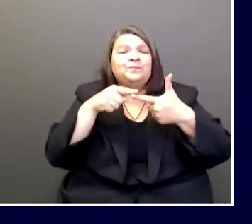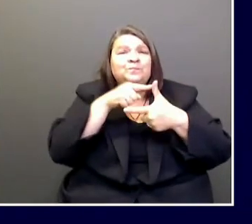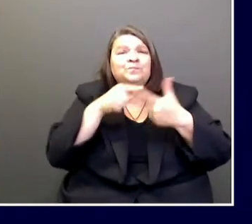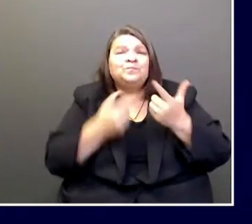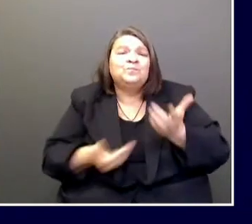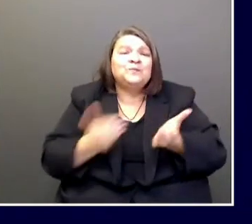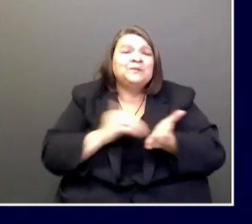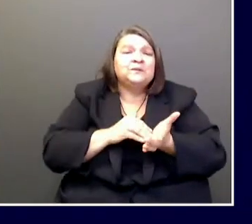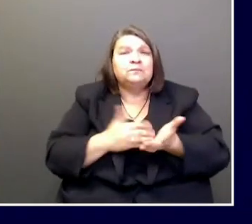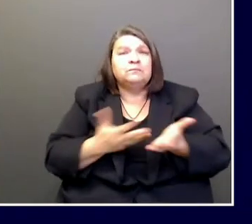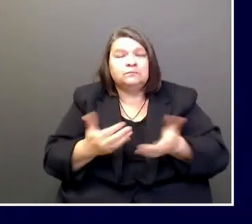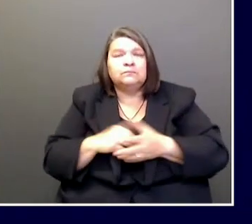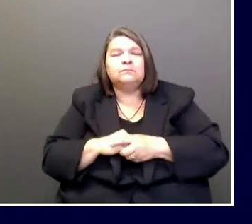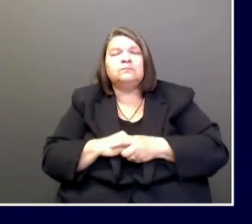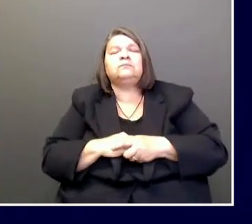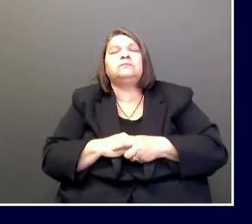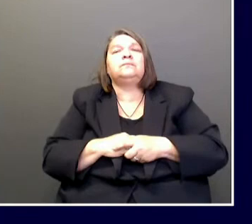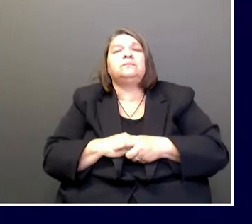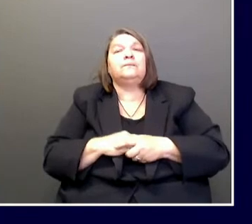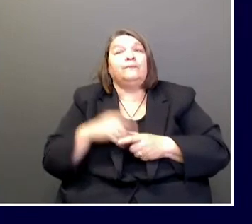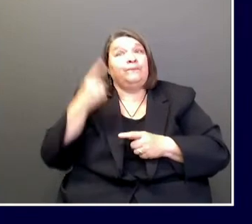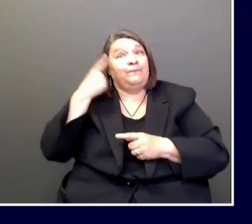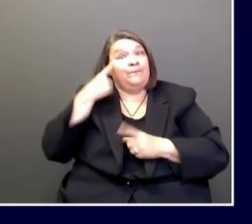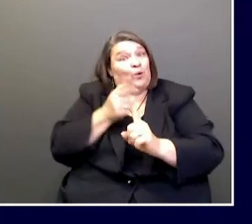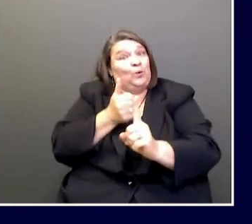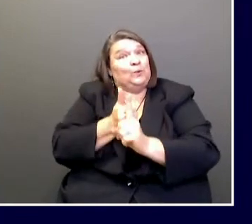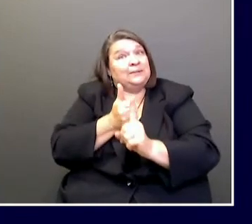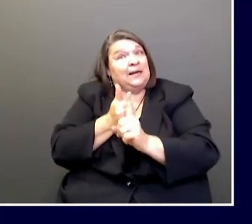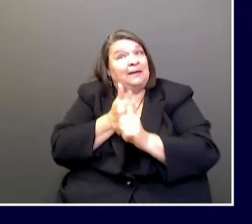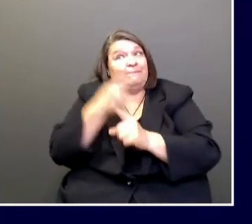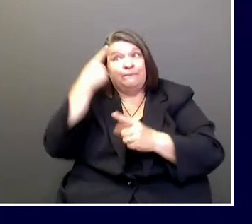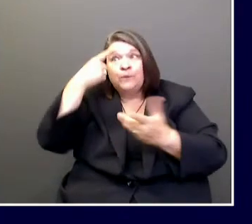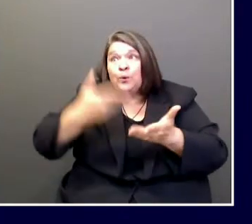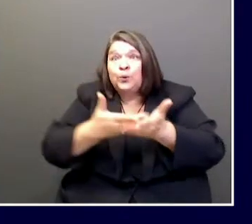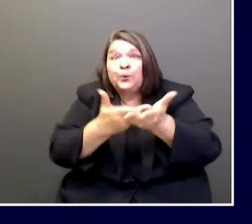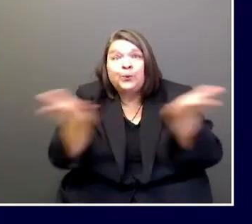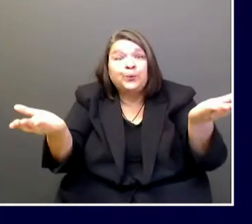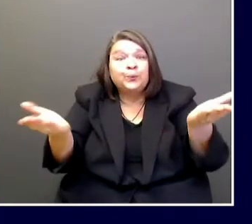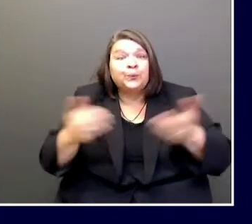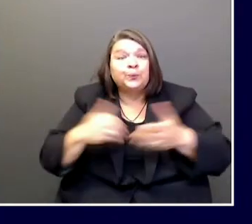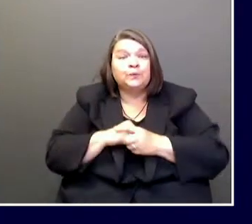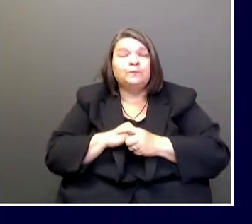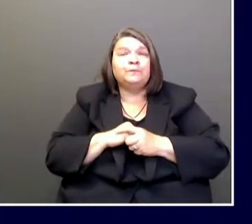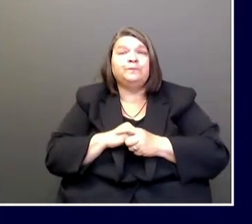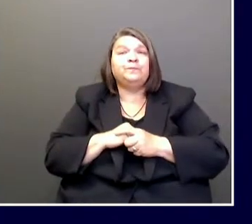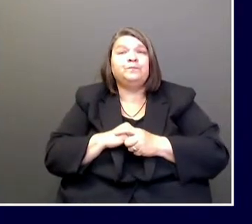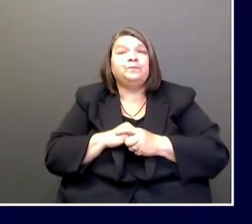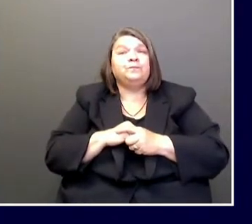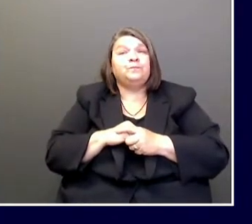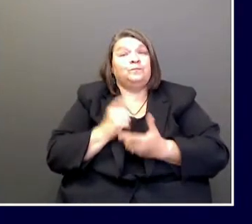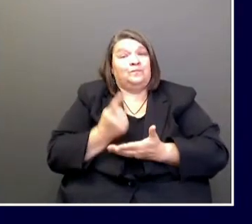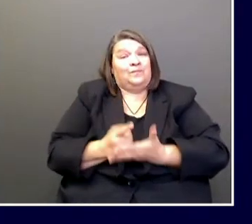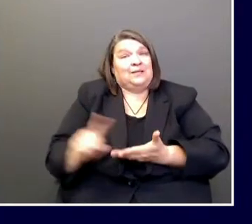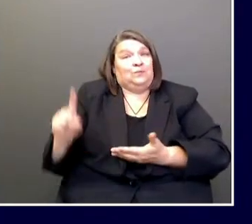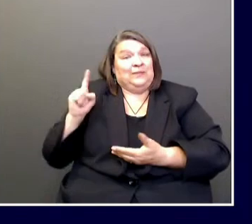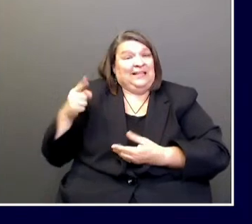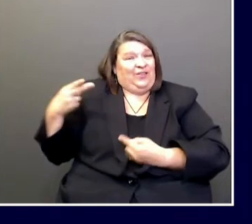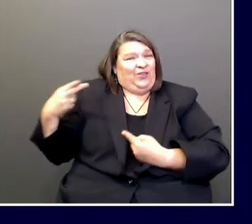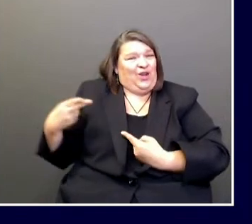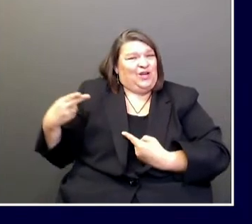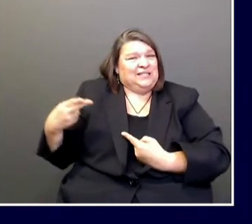put their mind at ease. Even just a week ago, last Thursday, I had the privilege